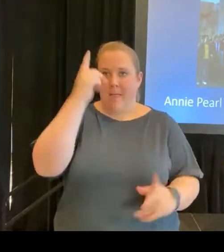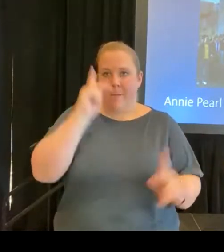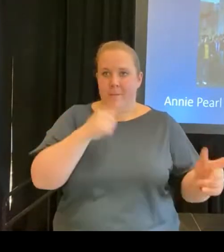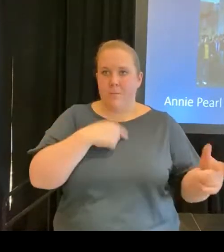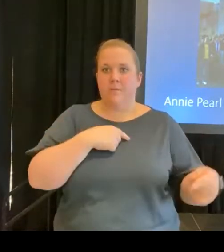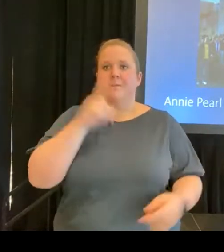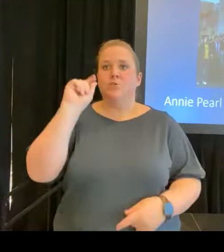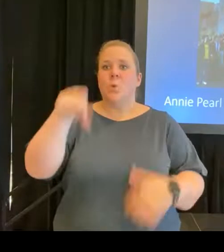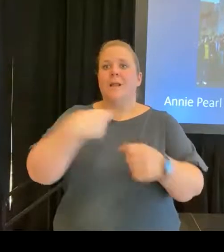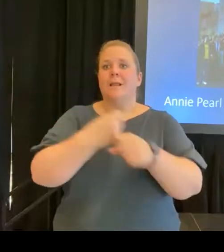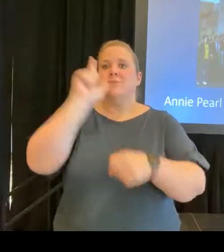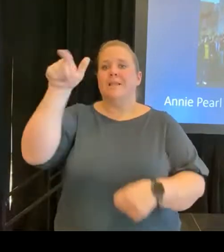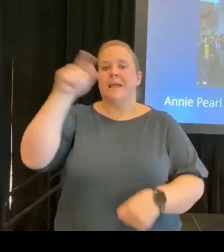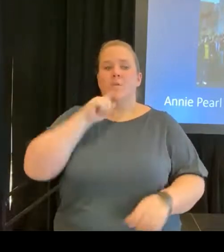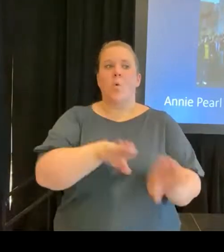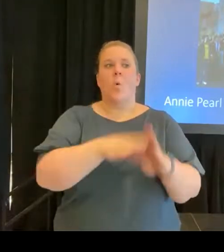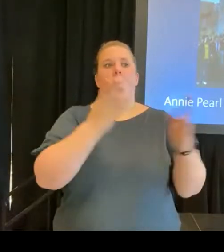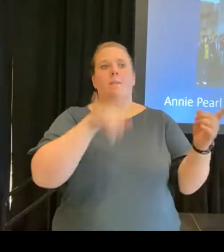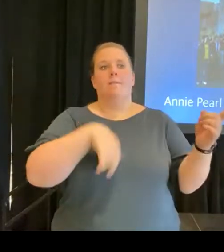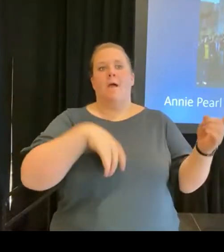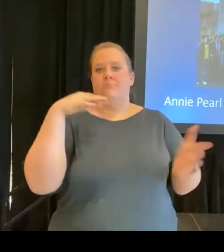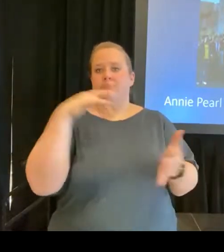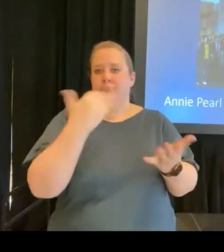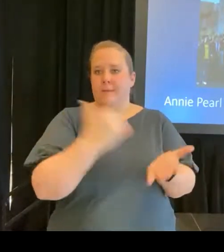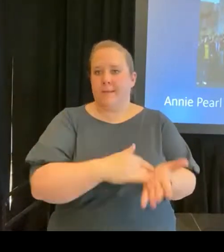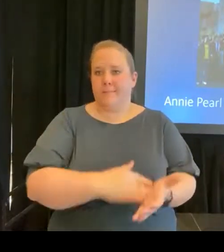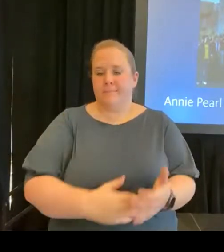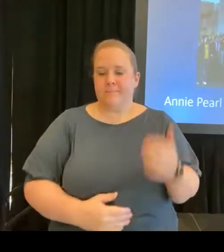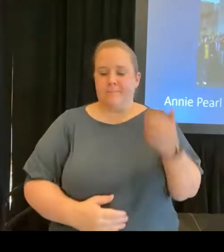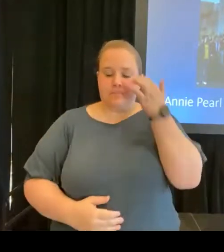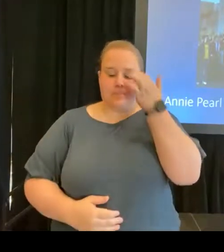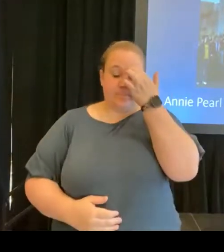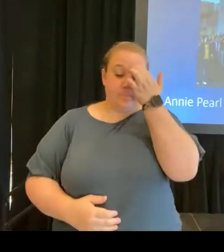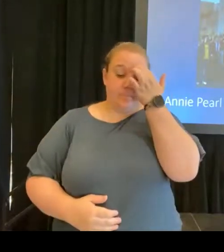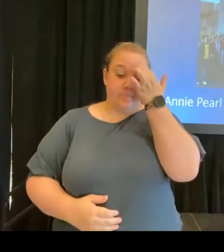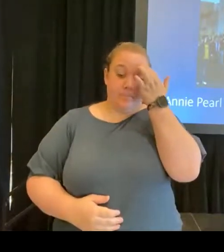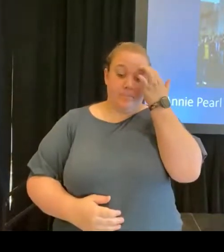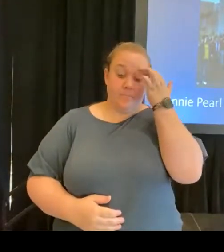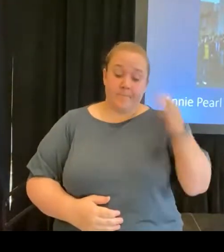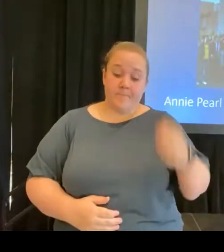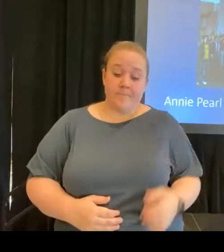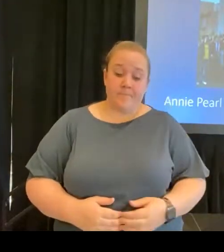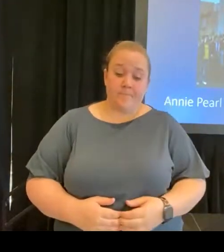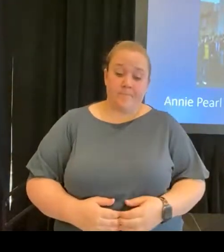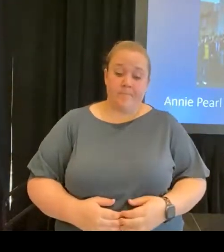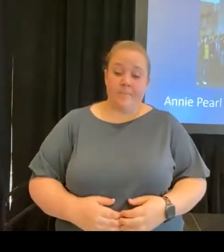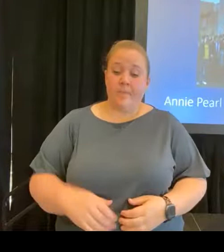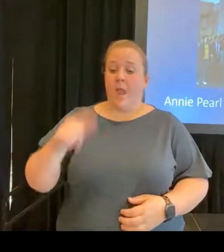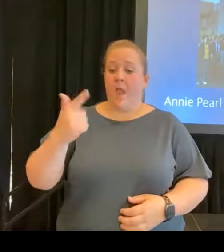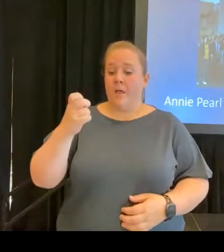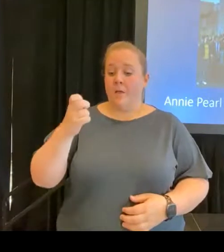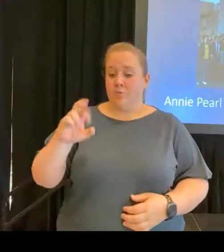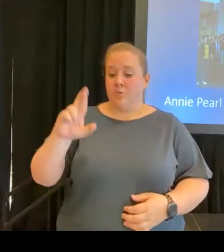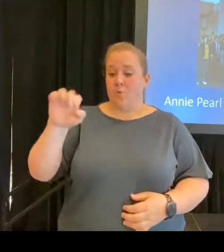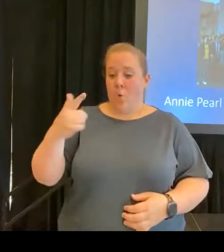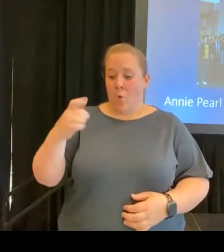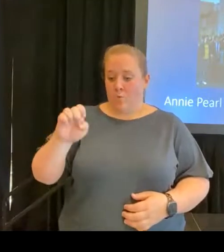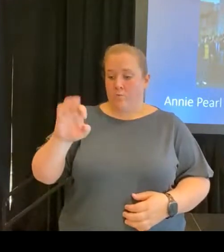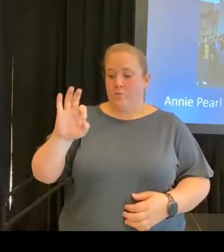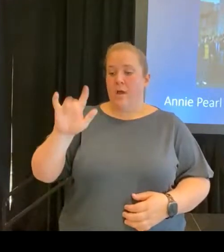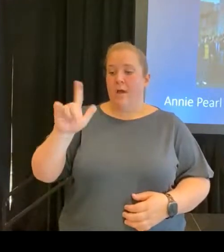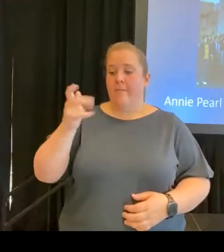later when they opened it up. George Floyd being